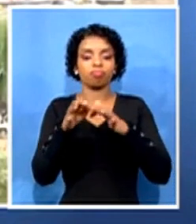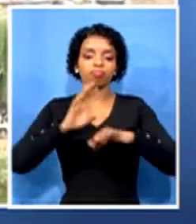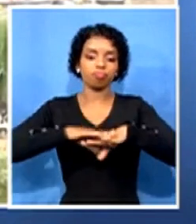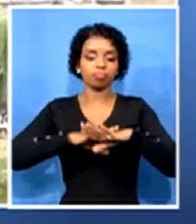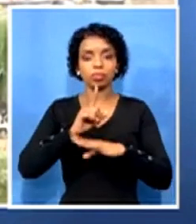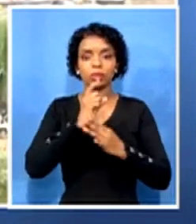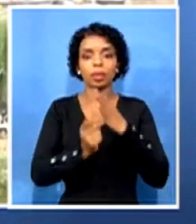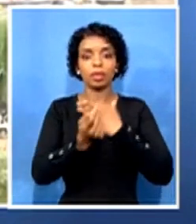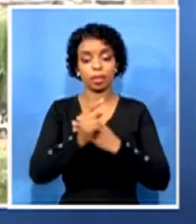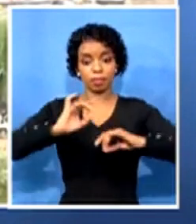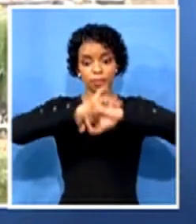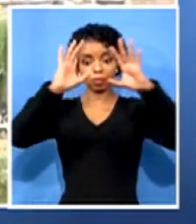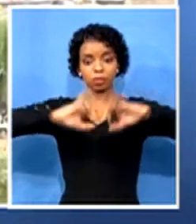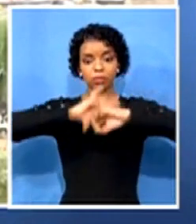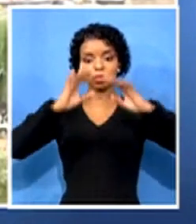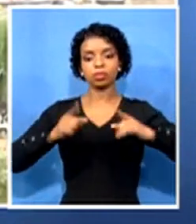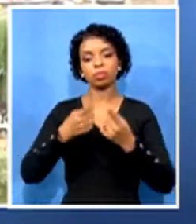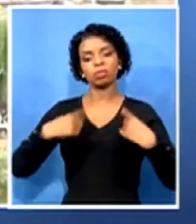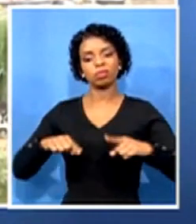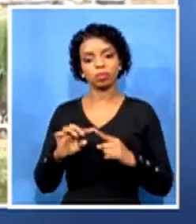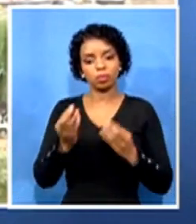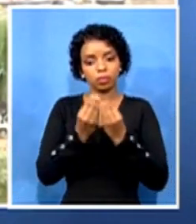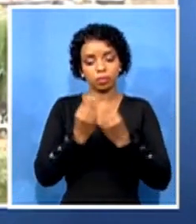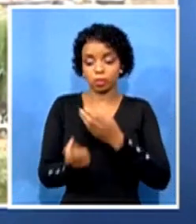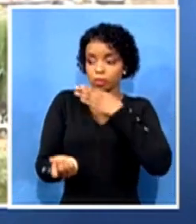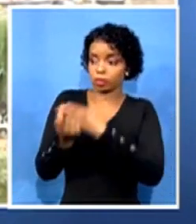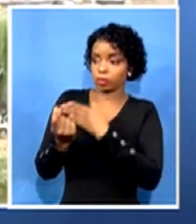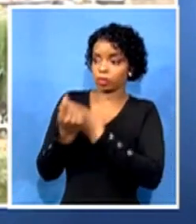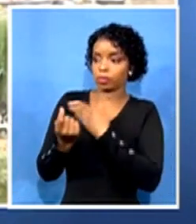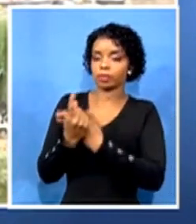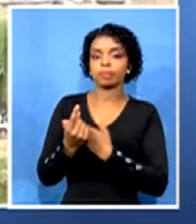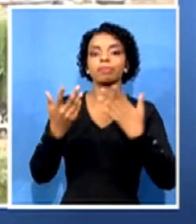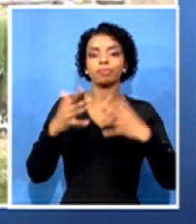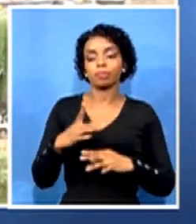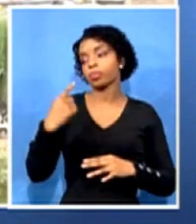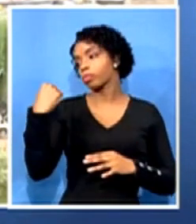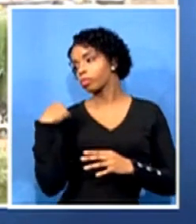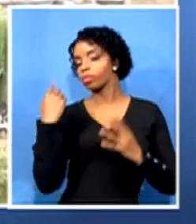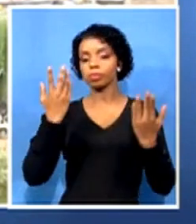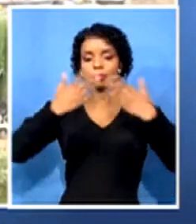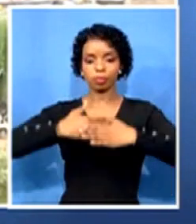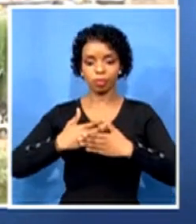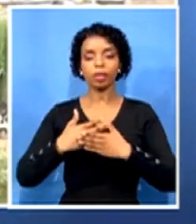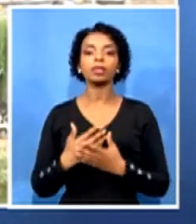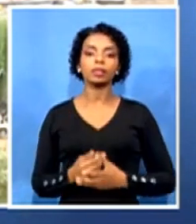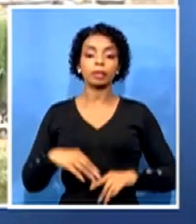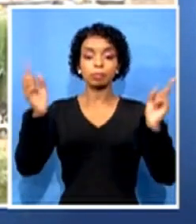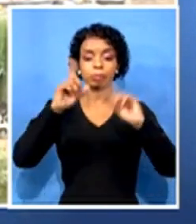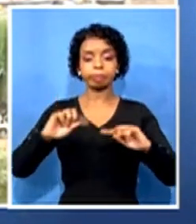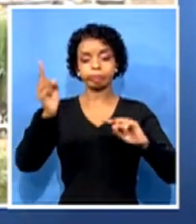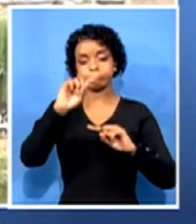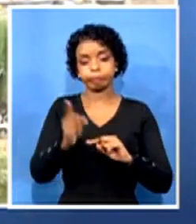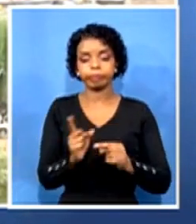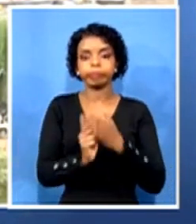of the incidences they responded to overnight from yesterday's thunderstorms. Tabiso. Nozintombi Miya, thank you very much indeed. Be